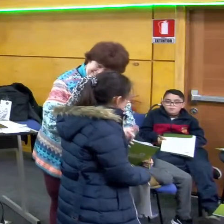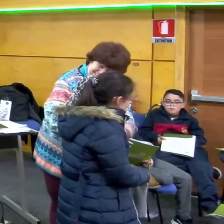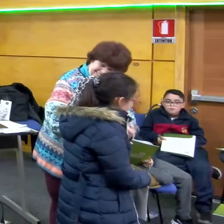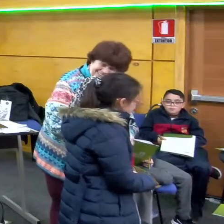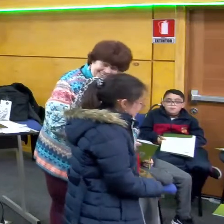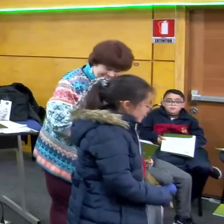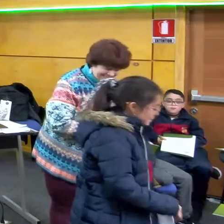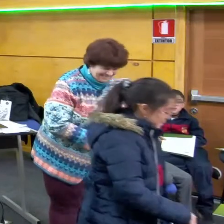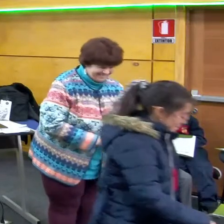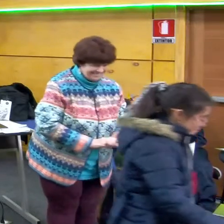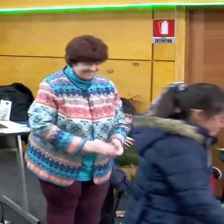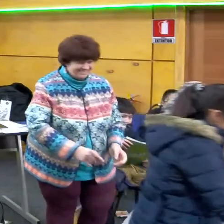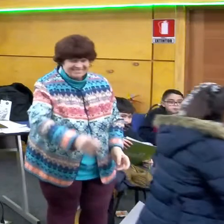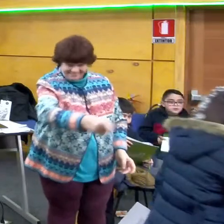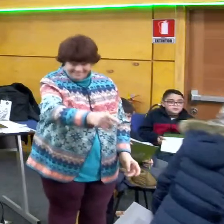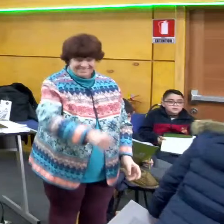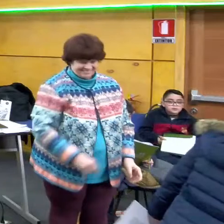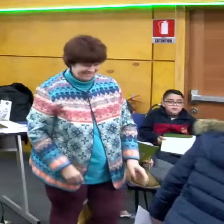Good.